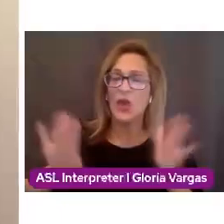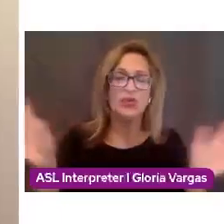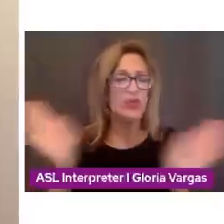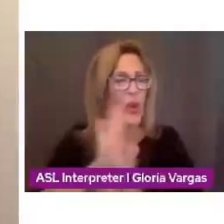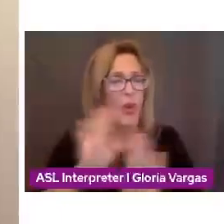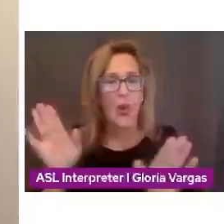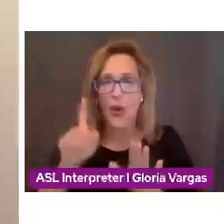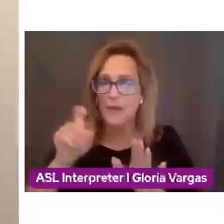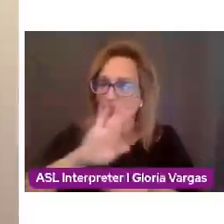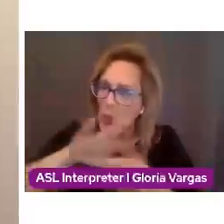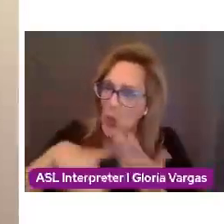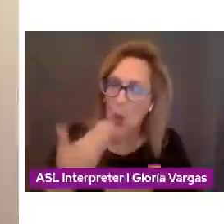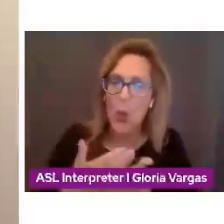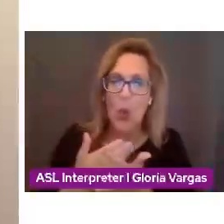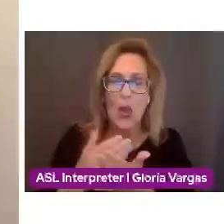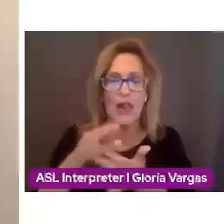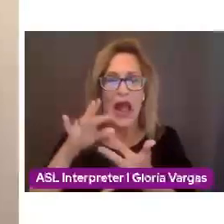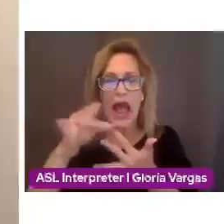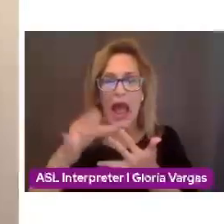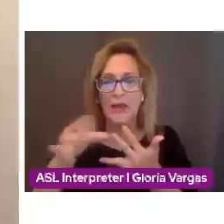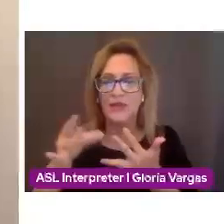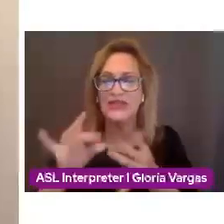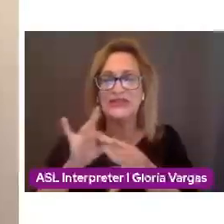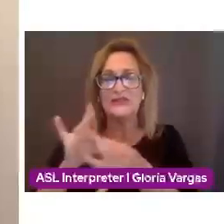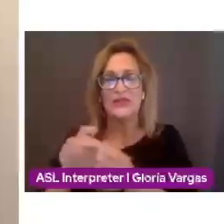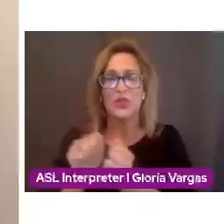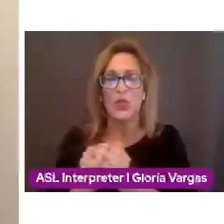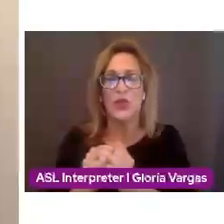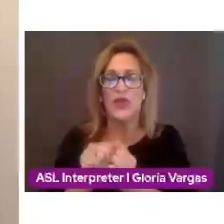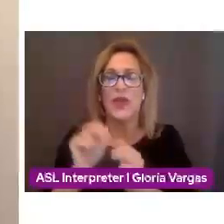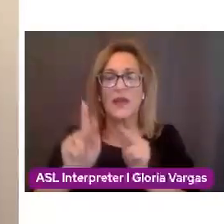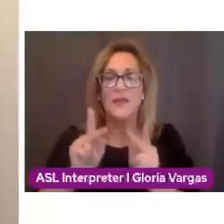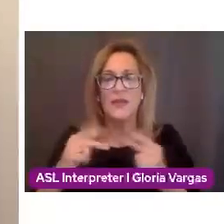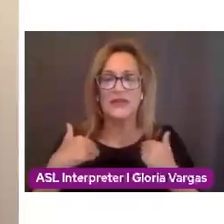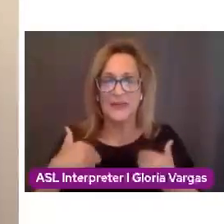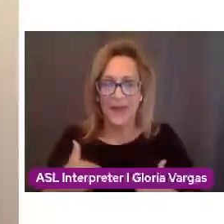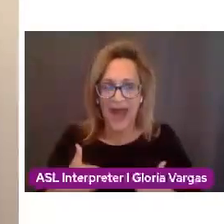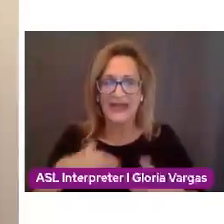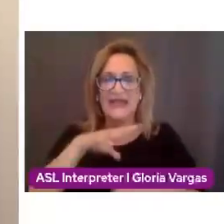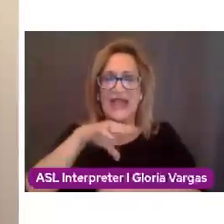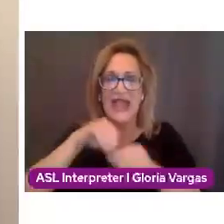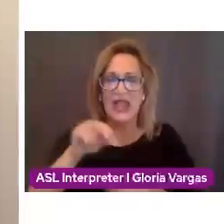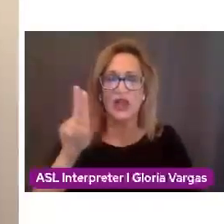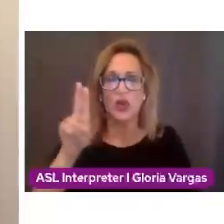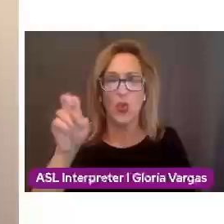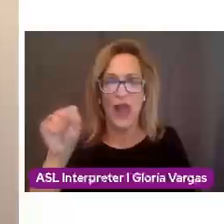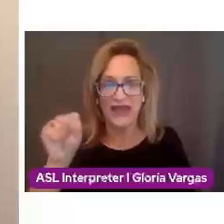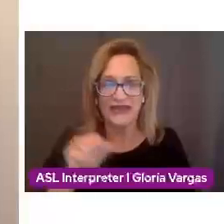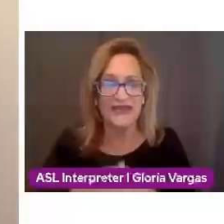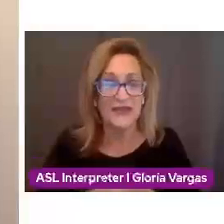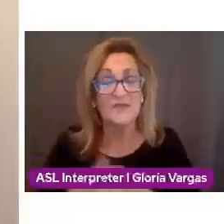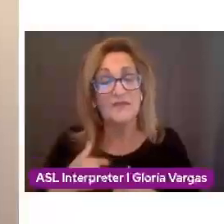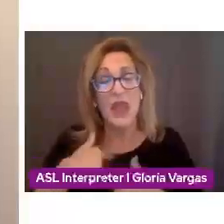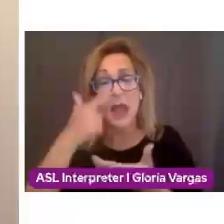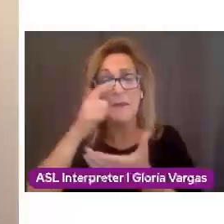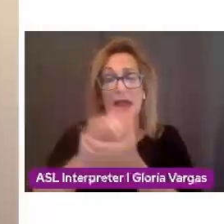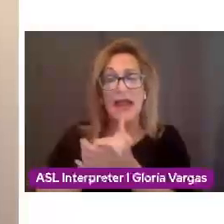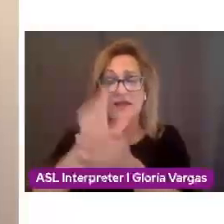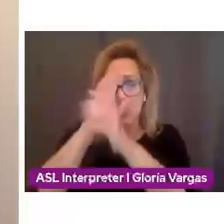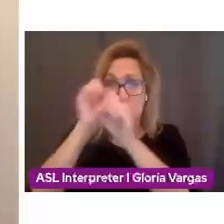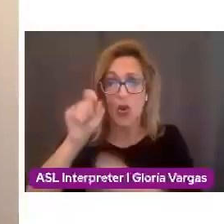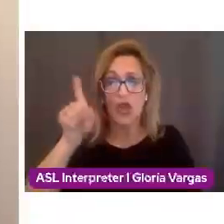to reestablishing people's bodily autonomy in the United States of America. So I believe that the president should come out in